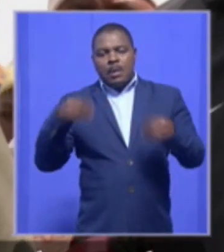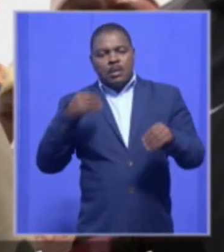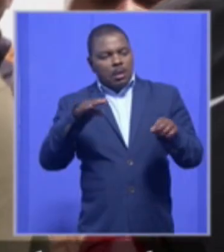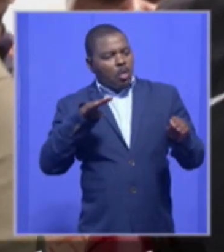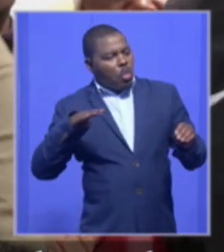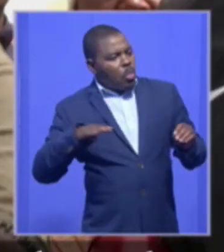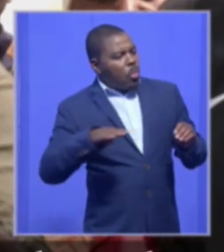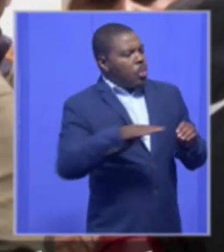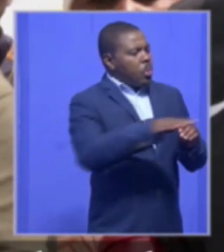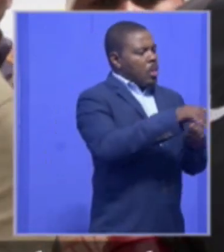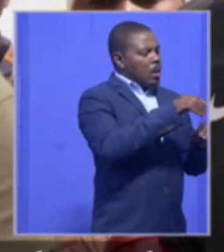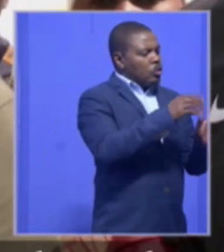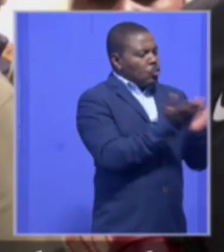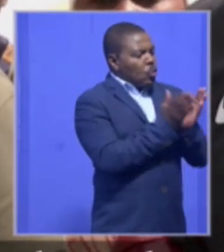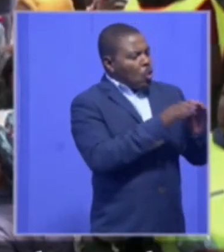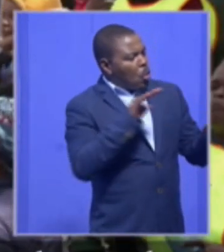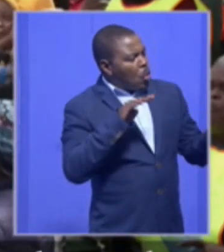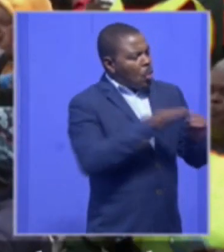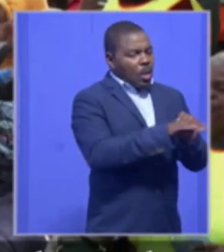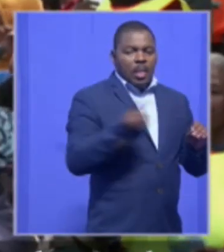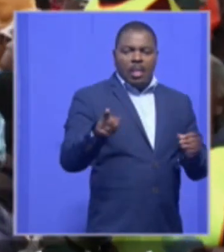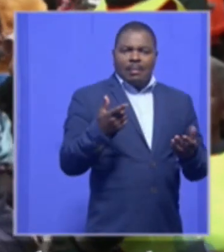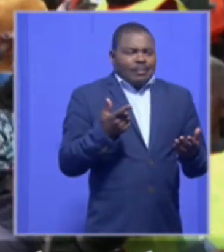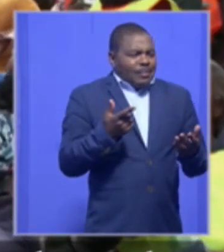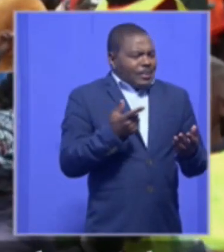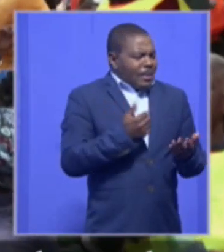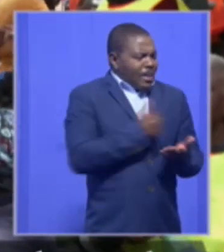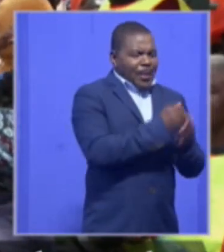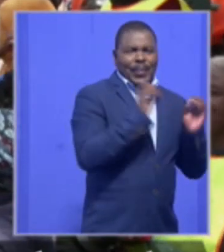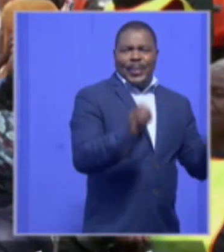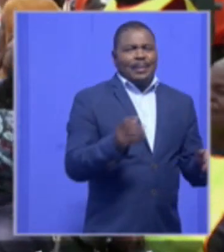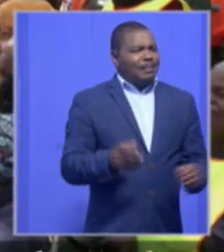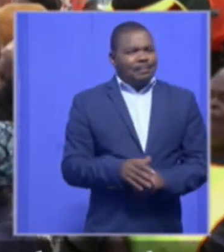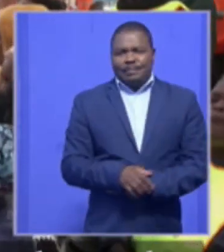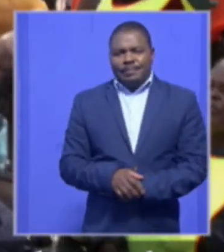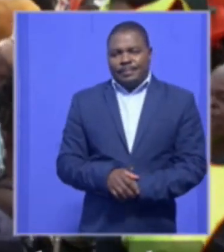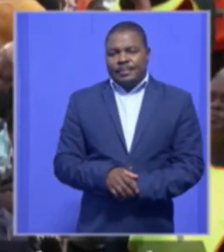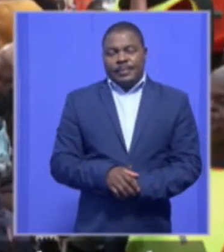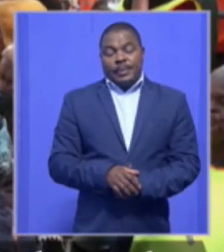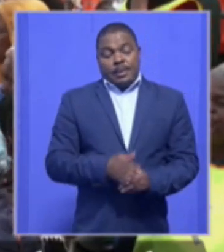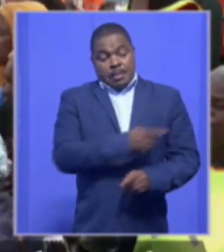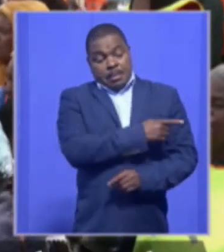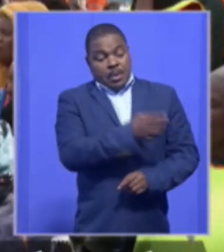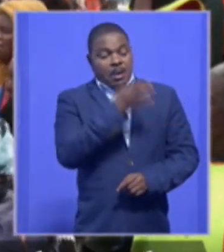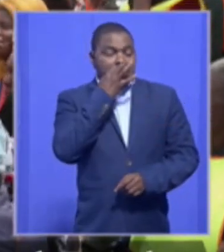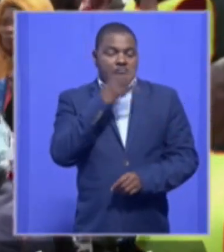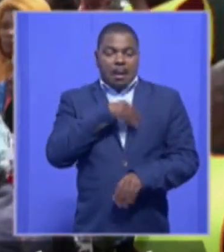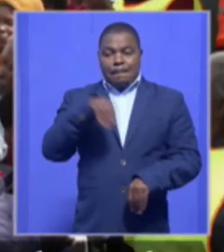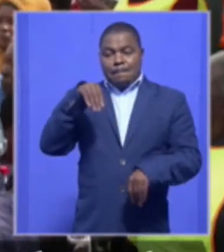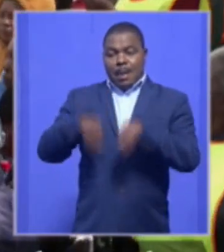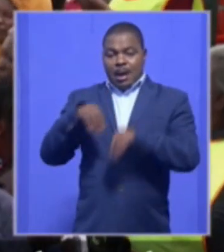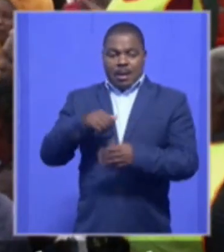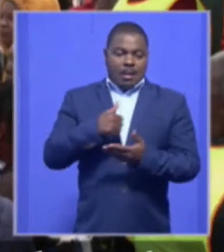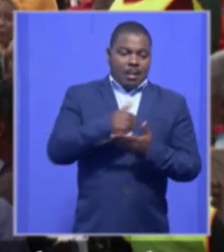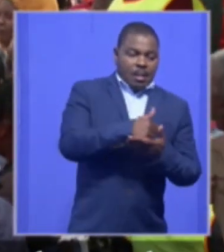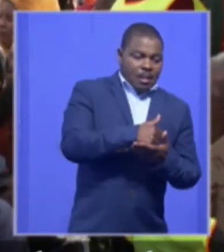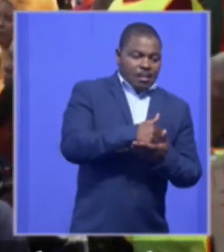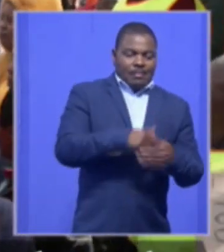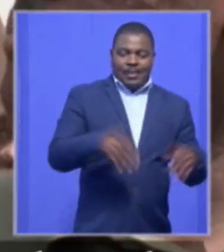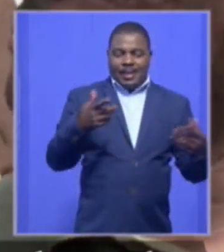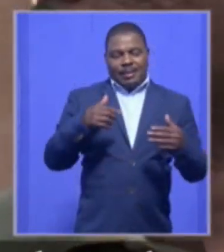sekolong. Ba ba eletsa le dusty. Bare go na le gore meepo e tlise ditlhabololo e batlela ka